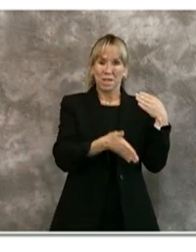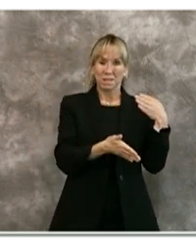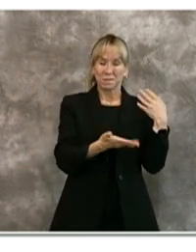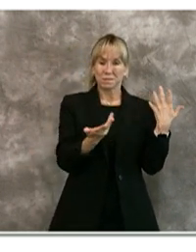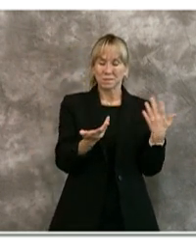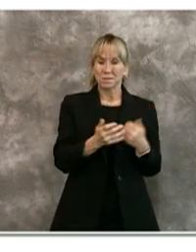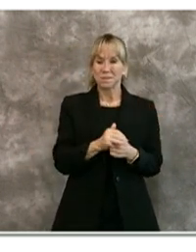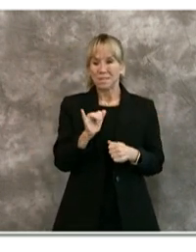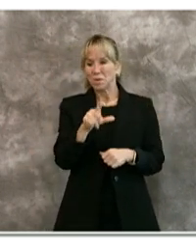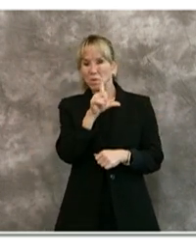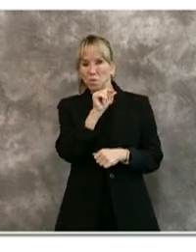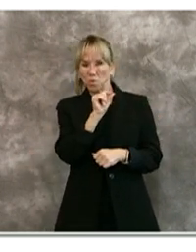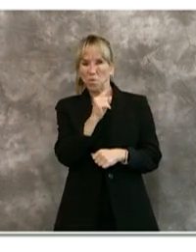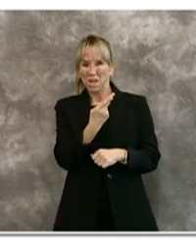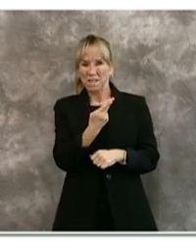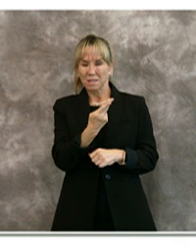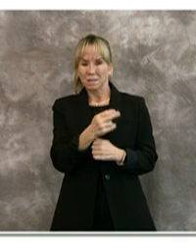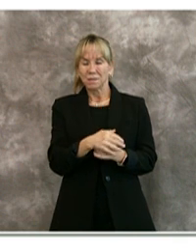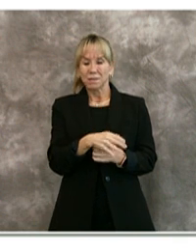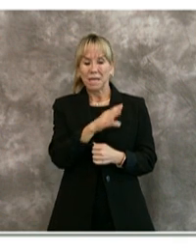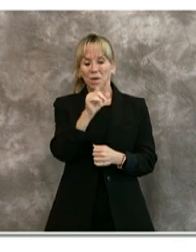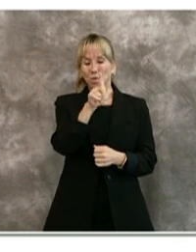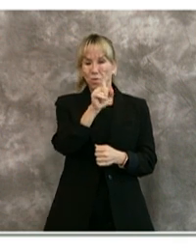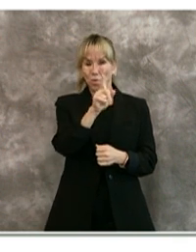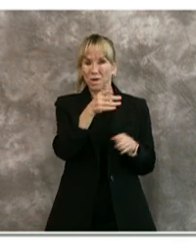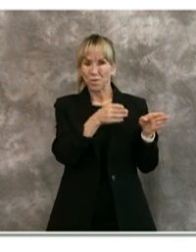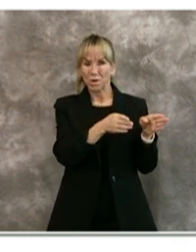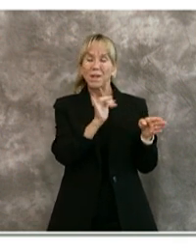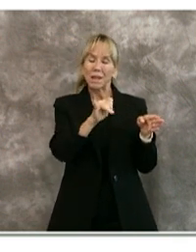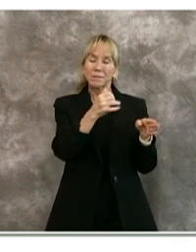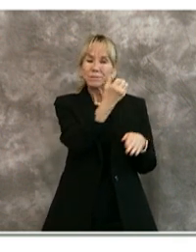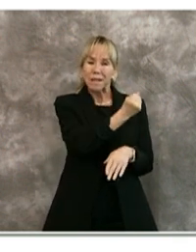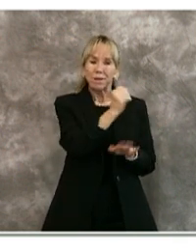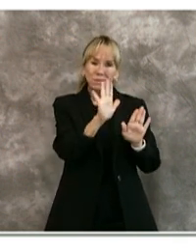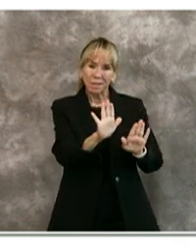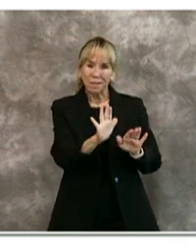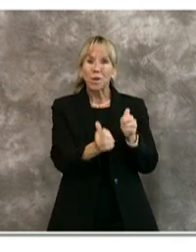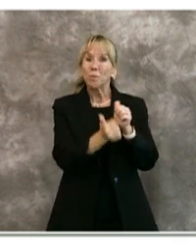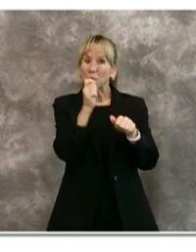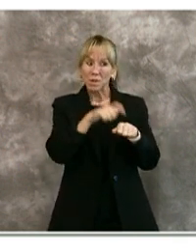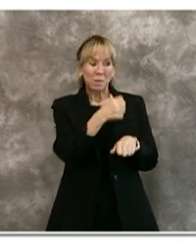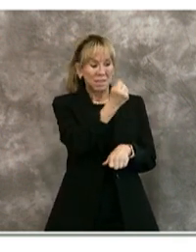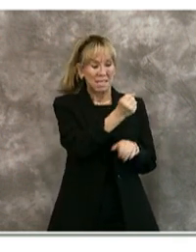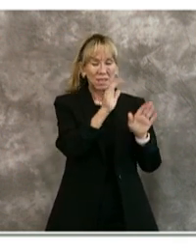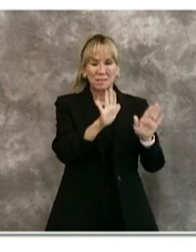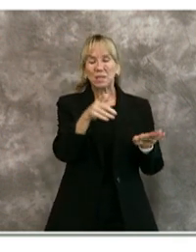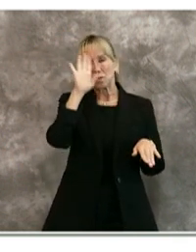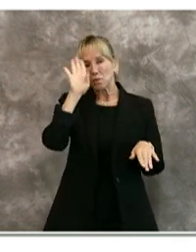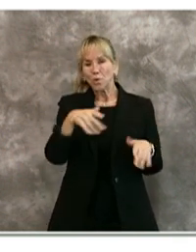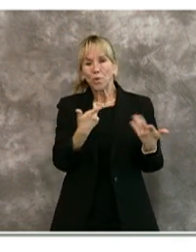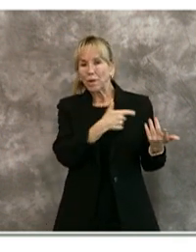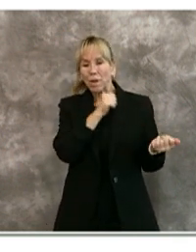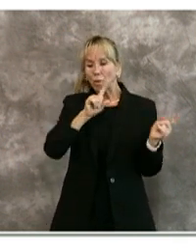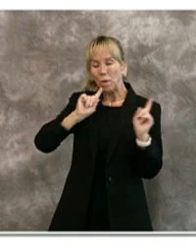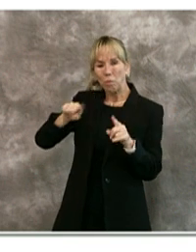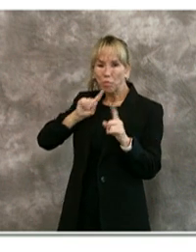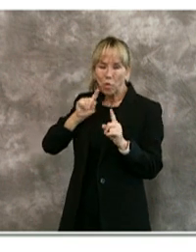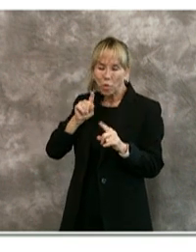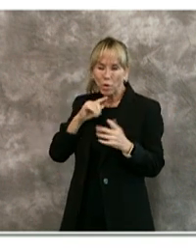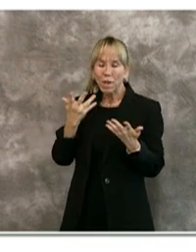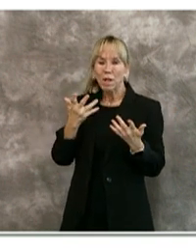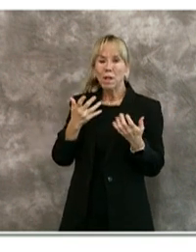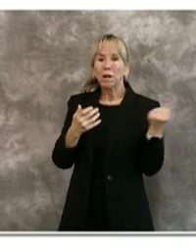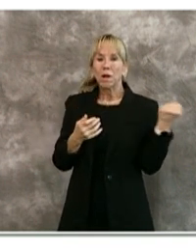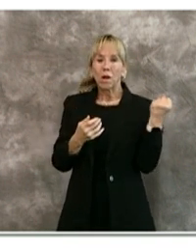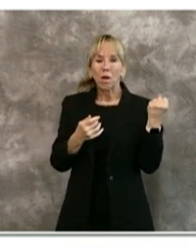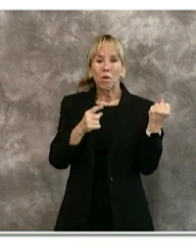20th and the 21st were weekends, so we usually don't see many deaths on the weekends.